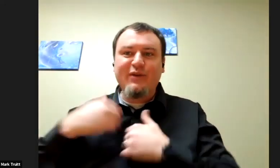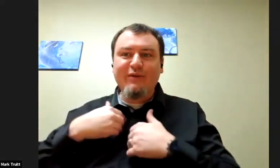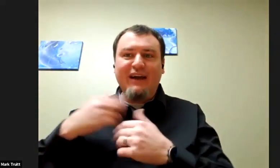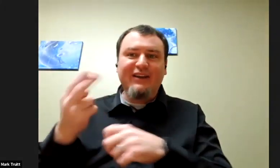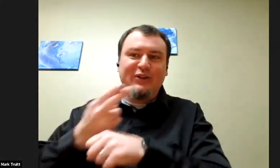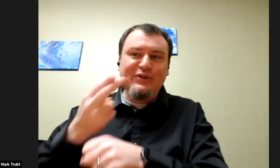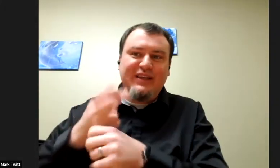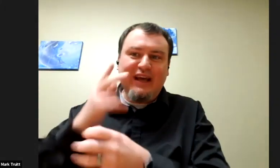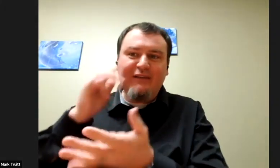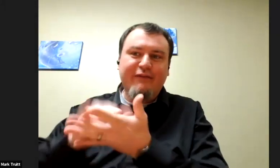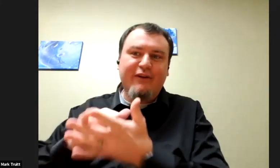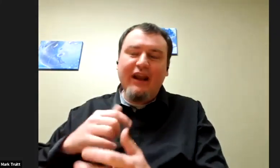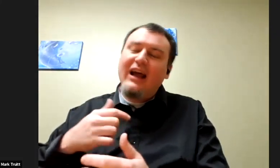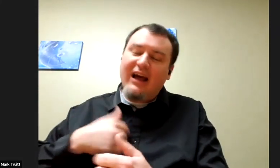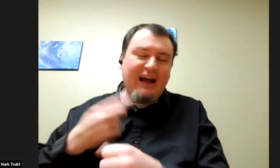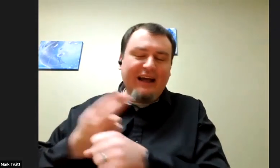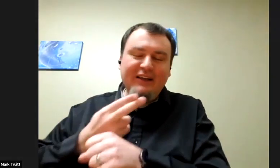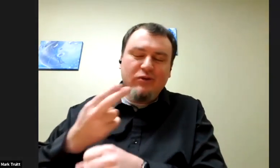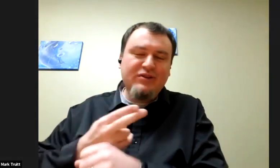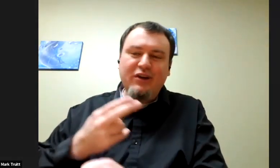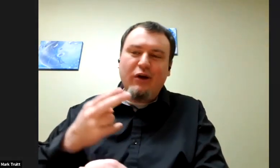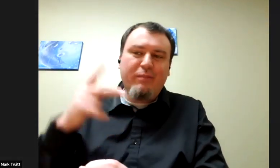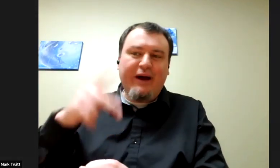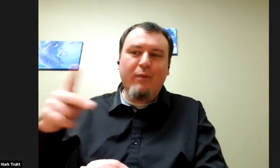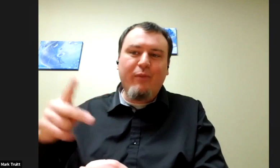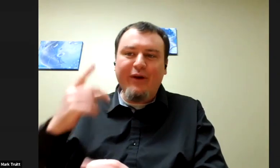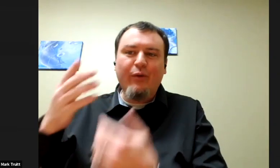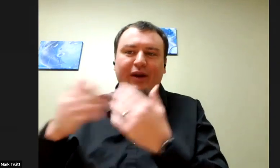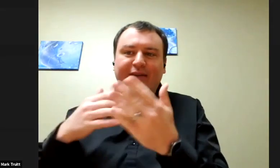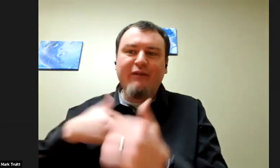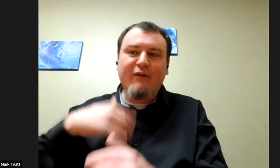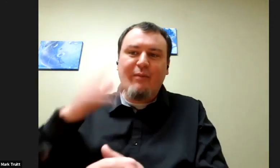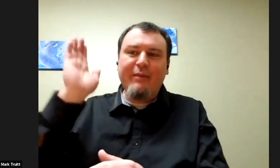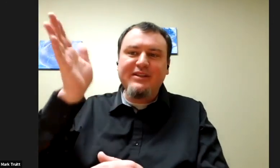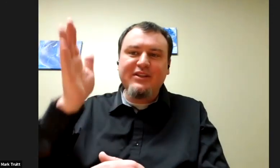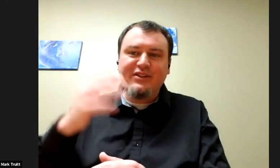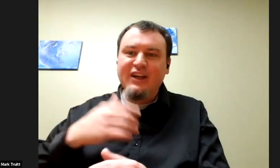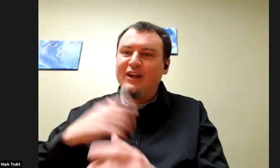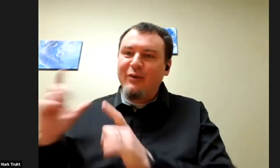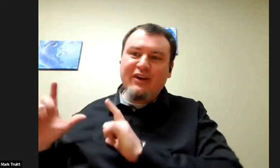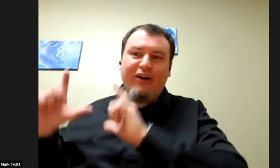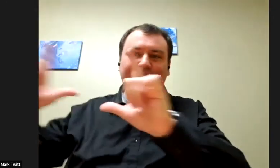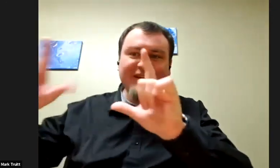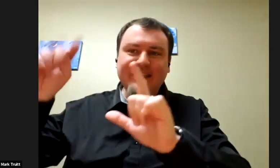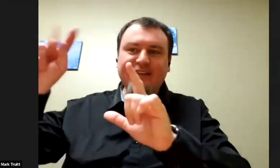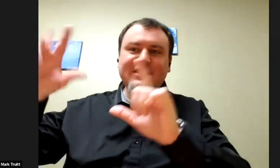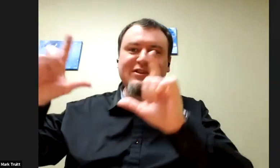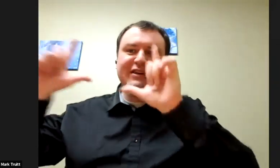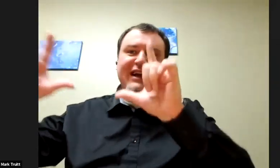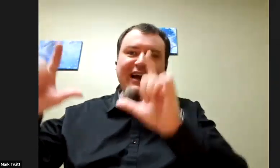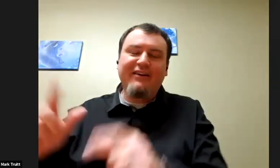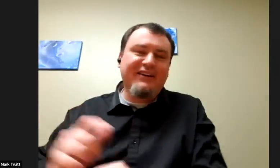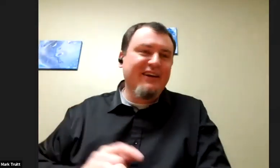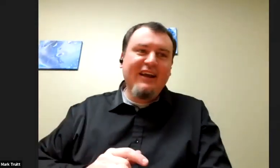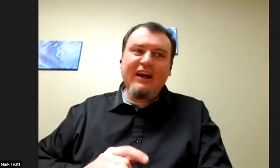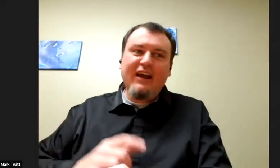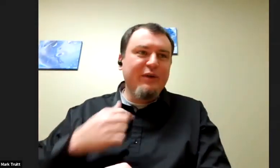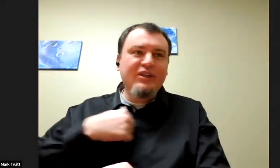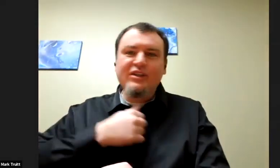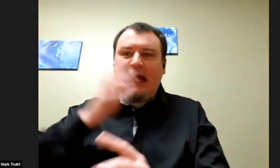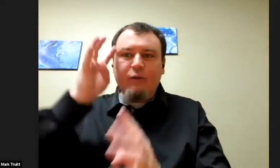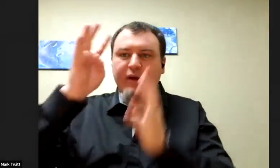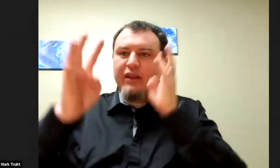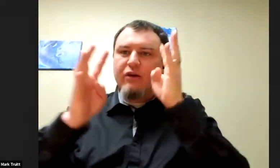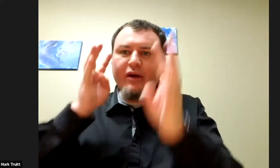outside so I could use that for, I use, you know, PowerPoint or whatever for my messages. We carted a TV screen out, and